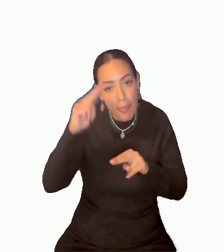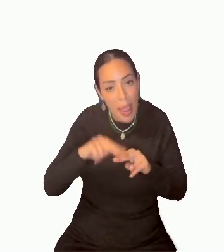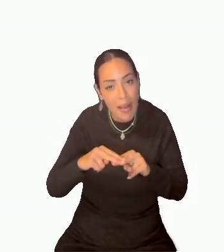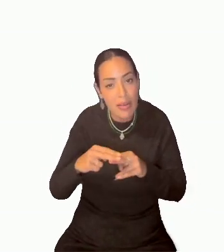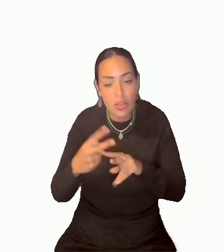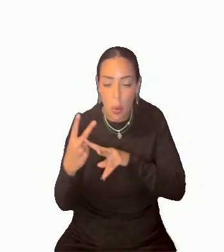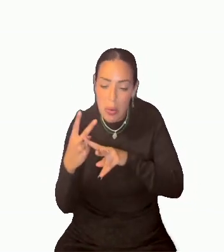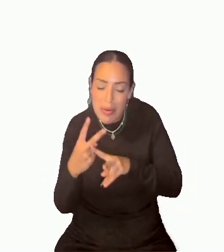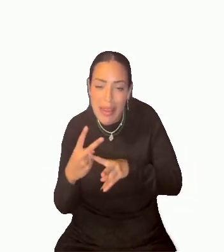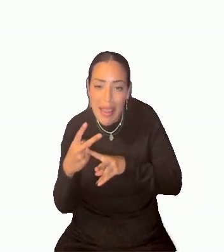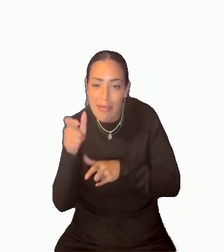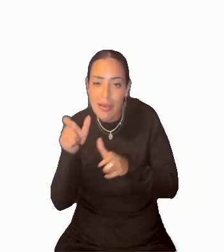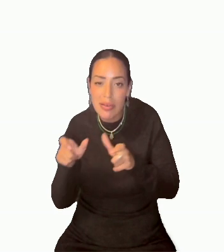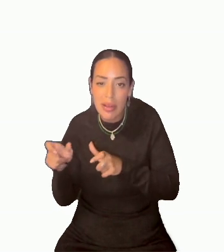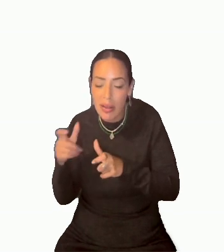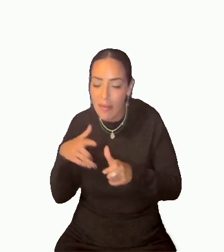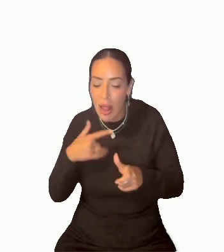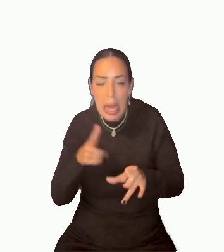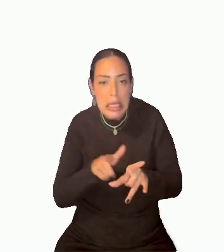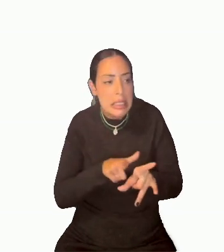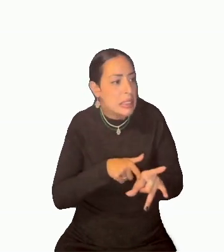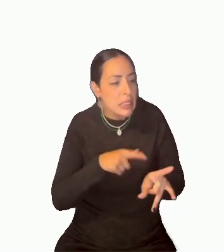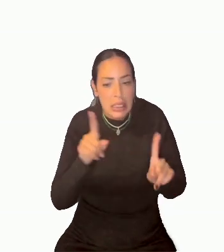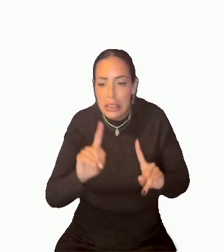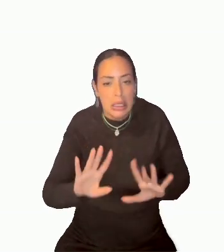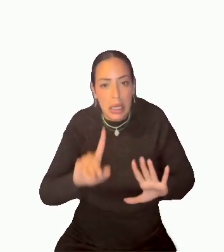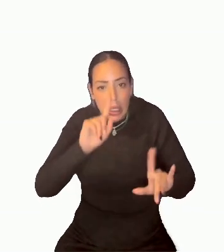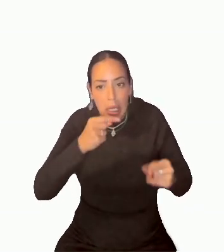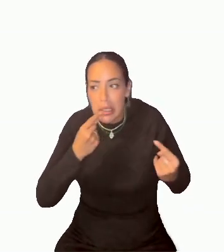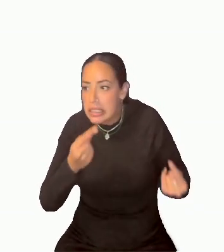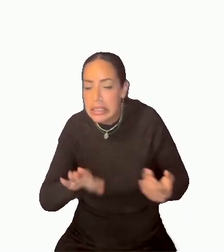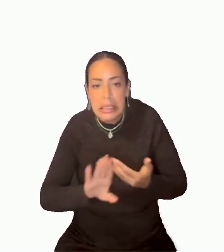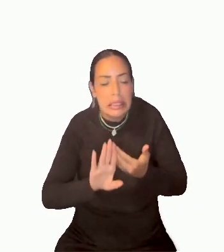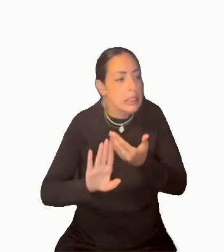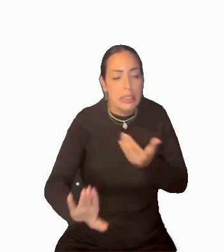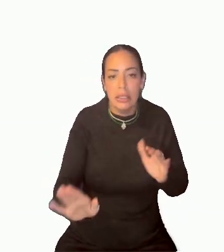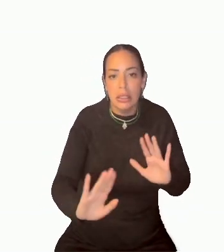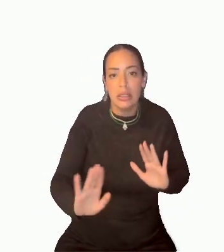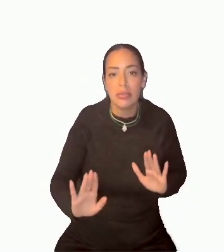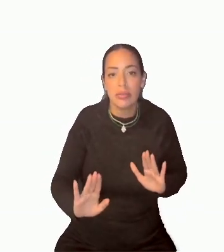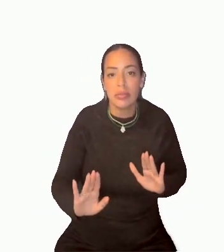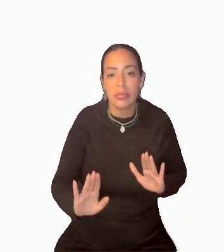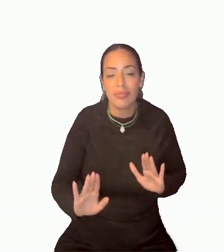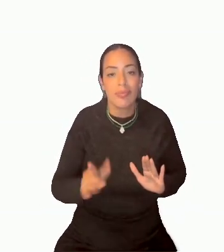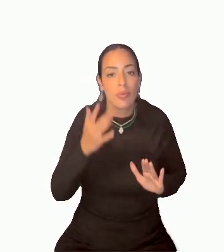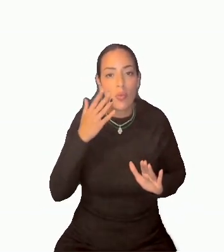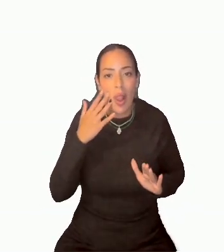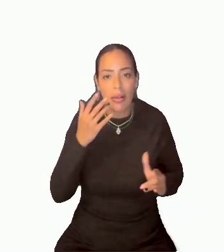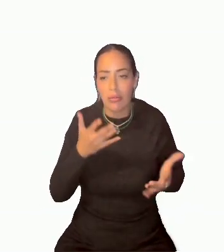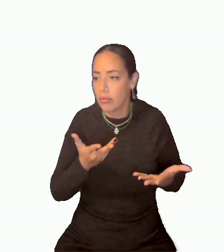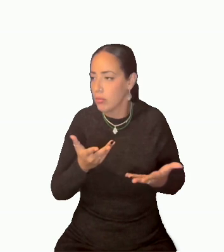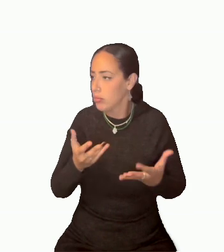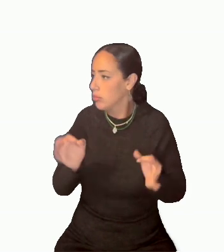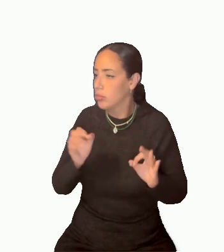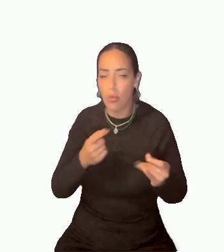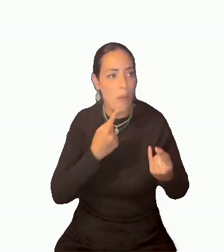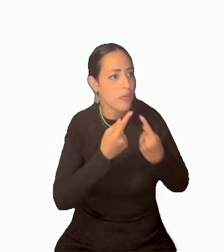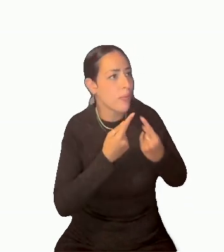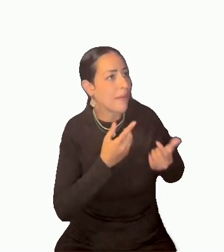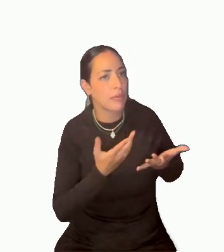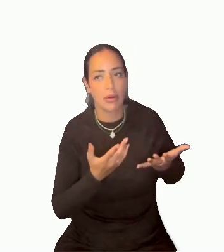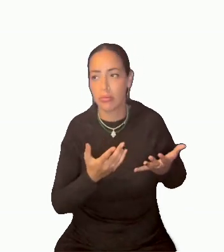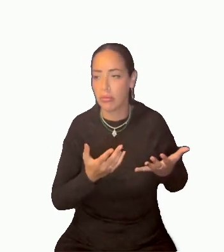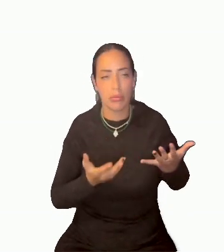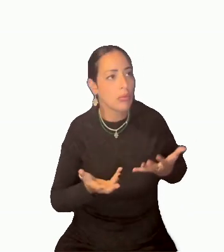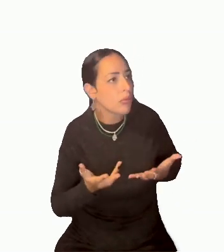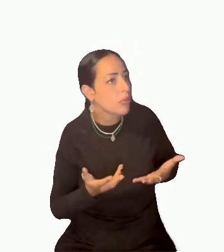shielded children and young people from the more traumatic information that they may have been exposed to. But in the absence of information, children and